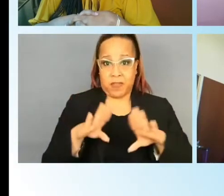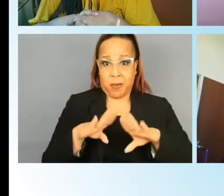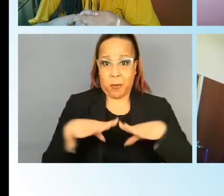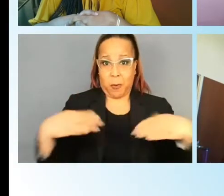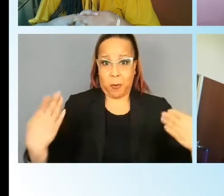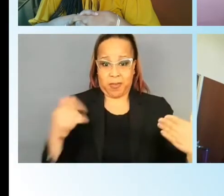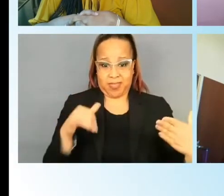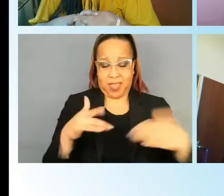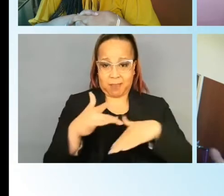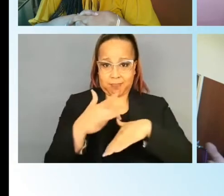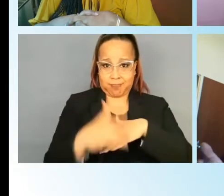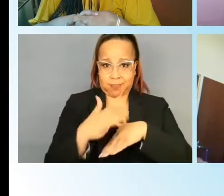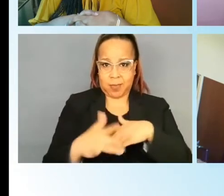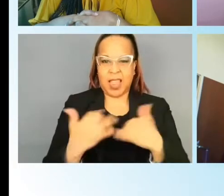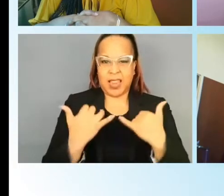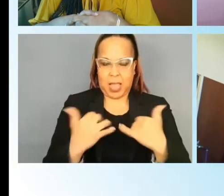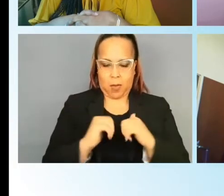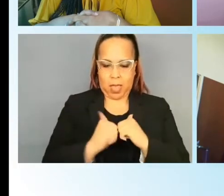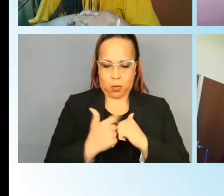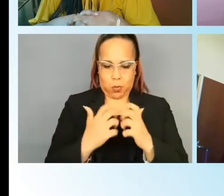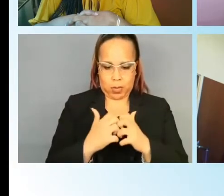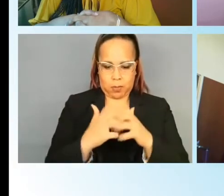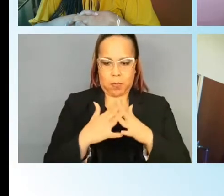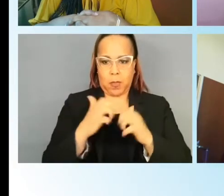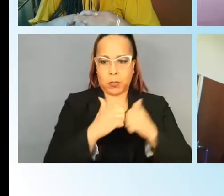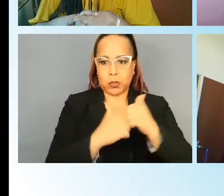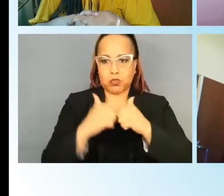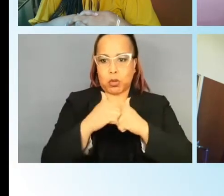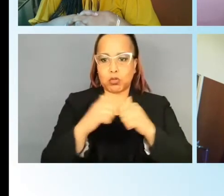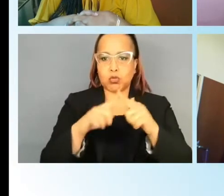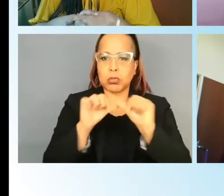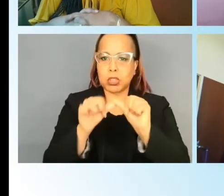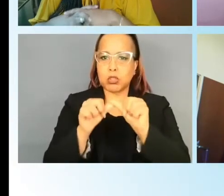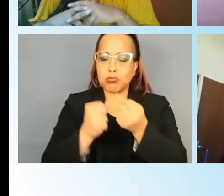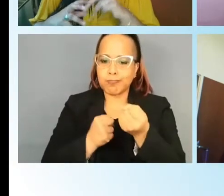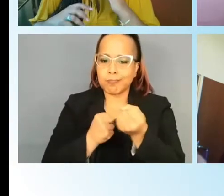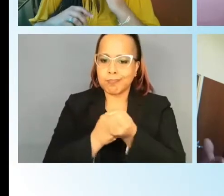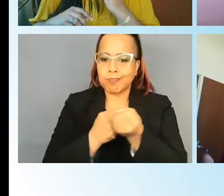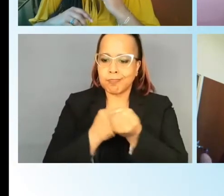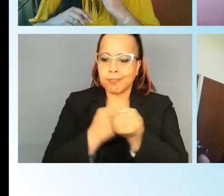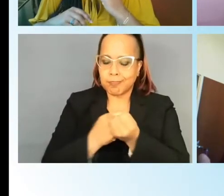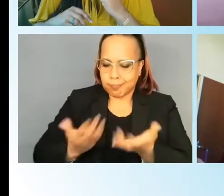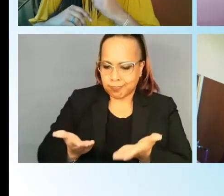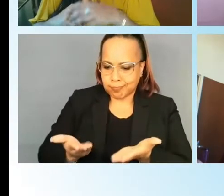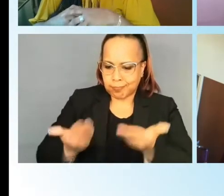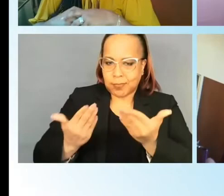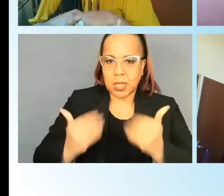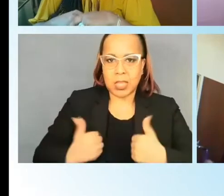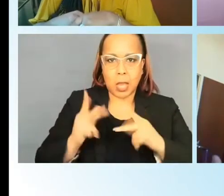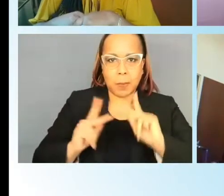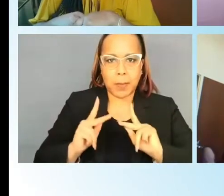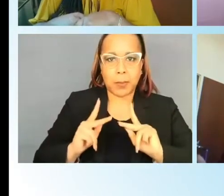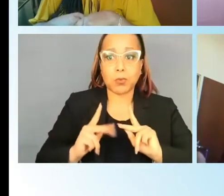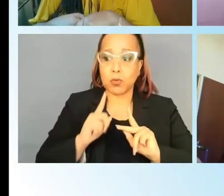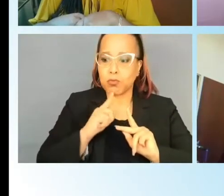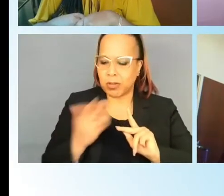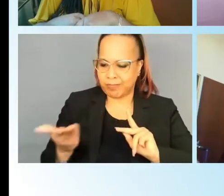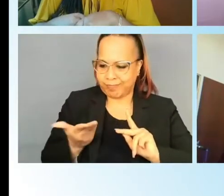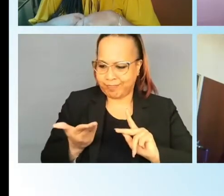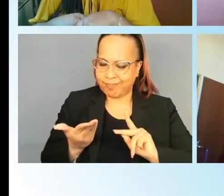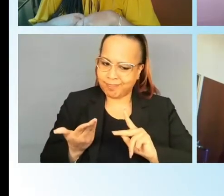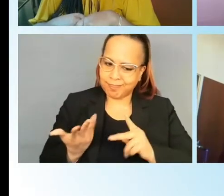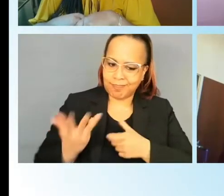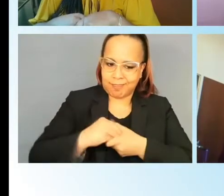the infrastructure to continue elevating young people? To bring them back to the table and be part